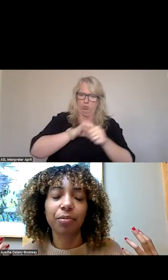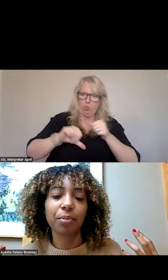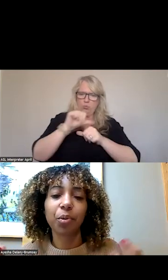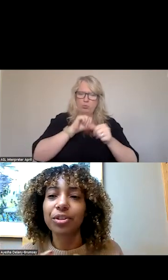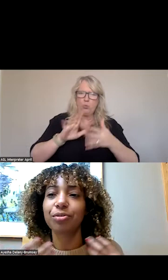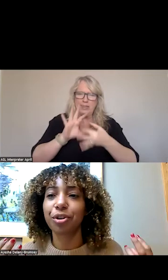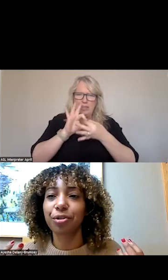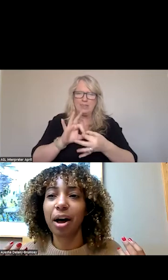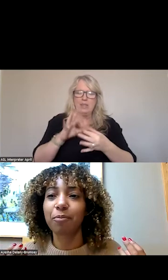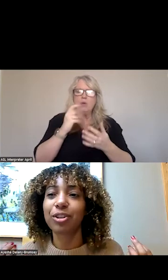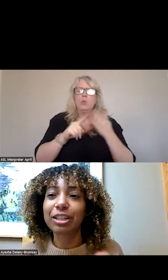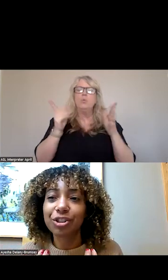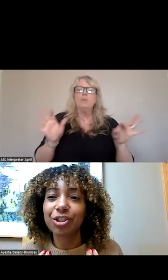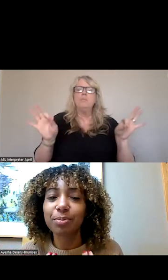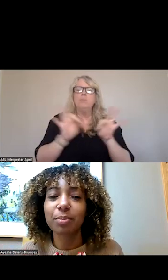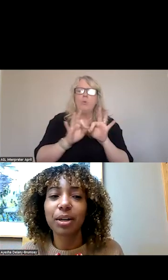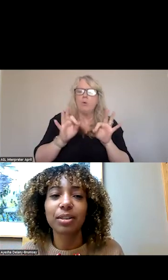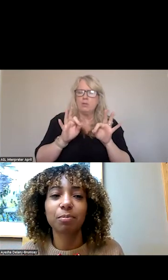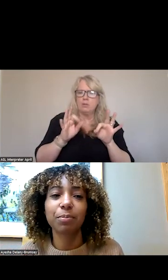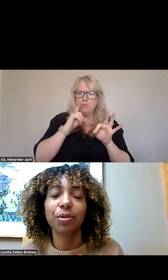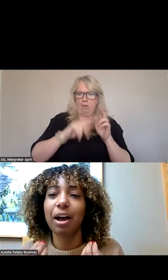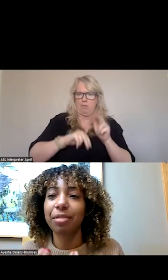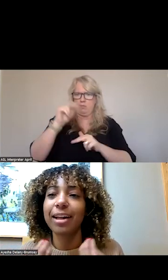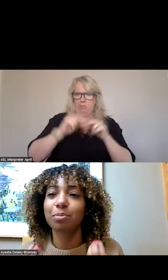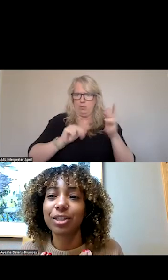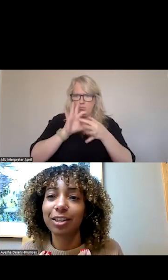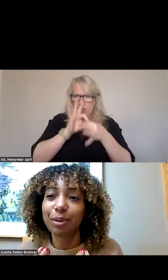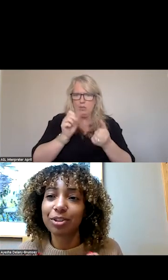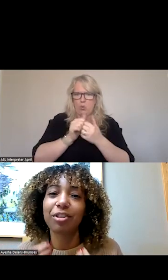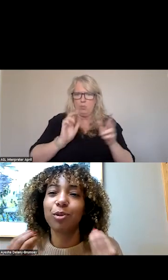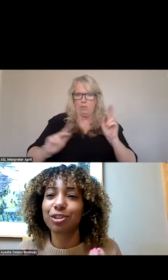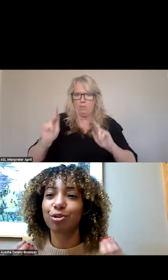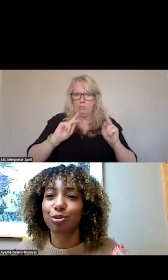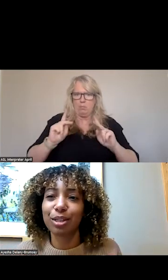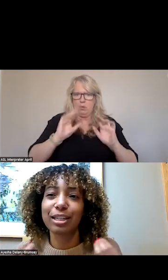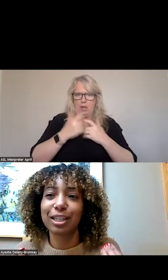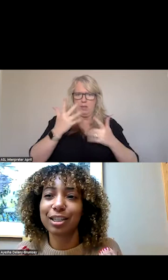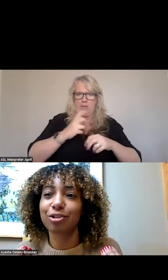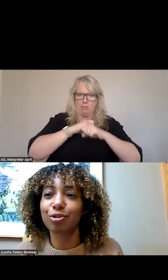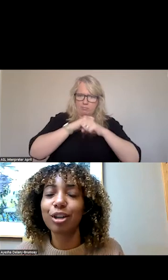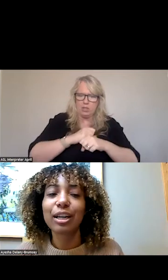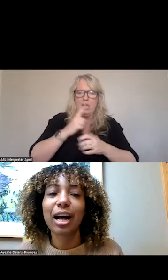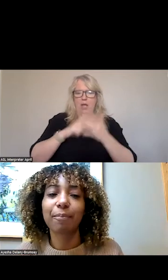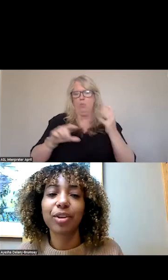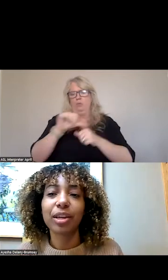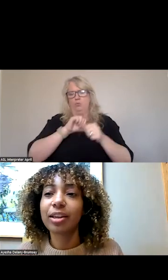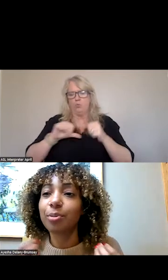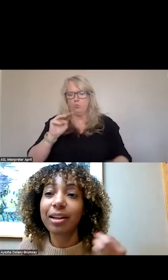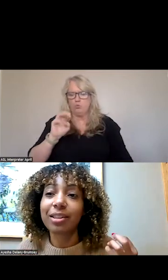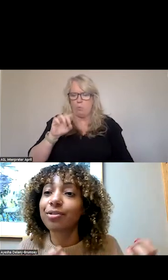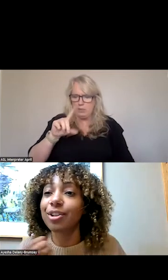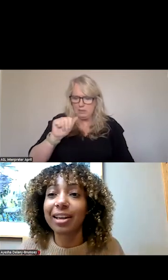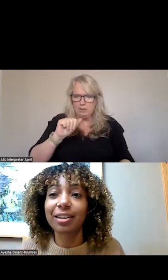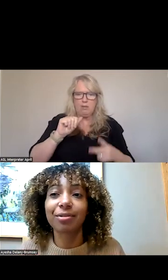and the importance of real relationships amongst people and how that's protective mental health, and what does social media and TikTok do,